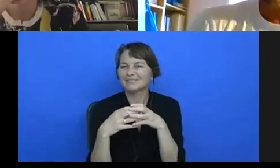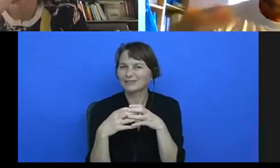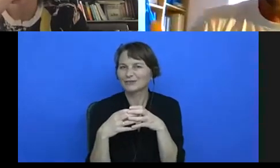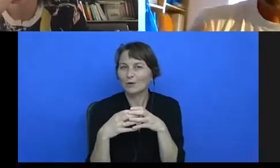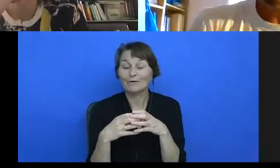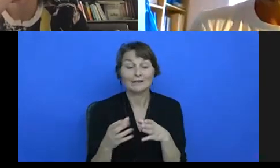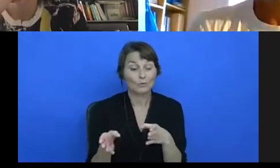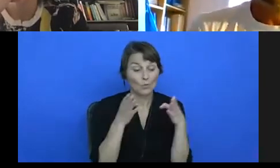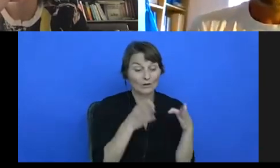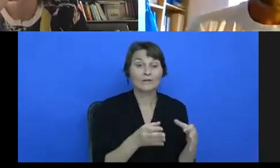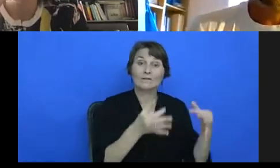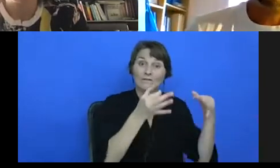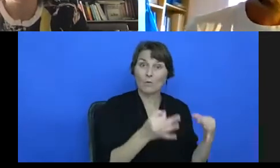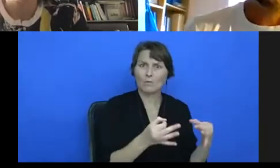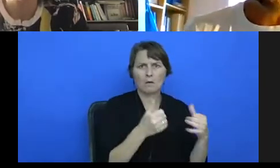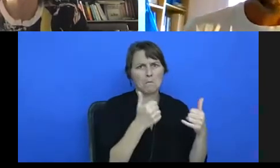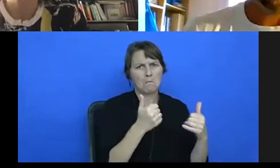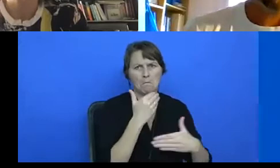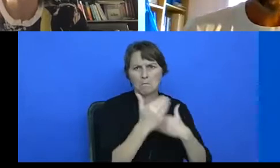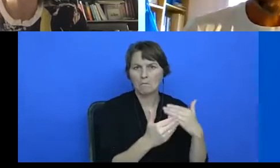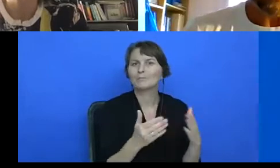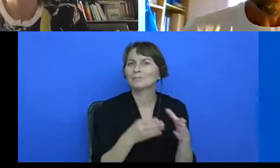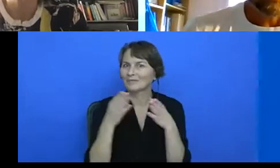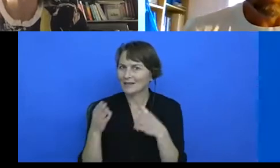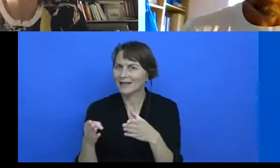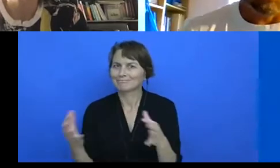I think, quite well. That was quite good.